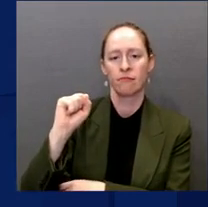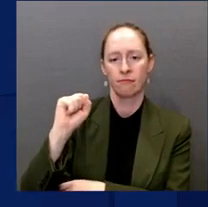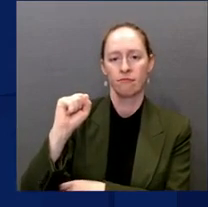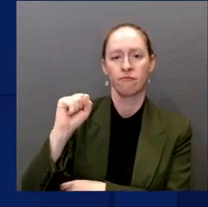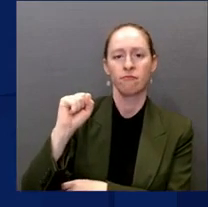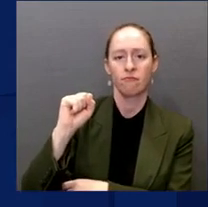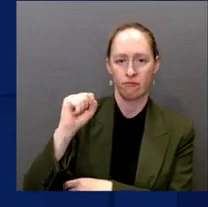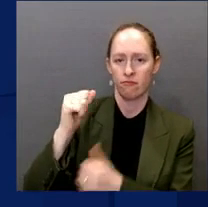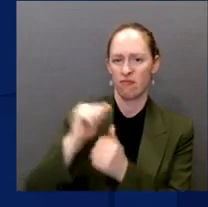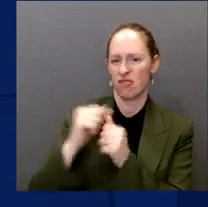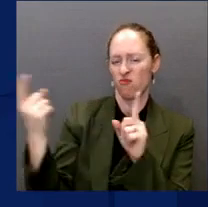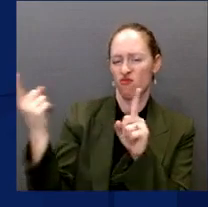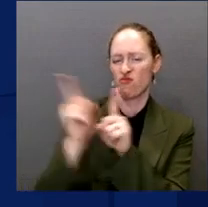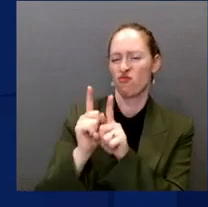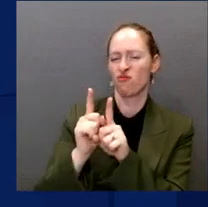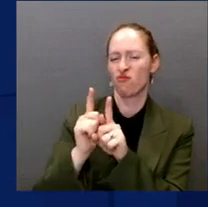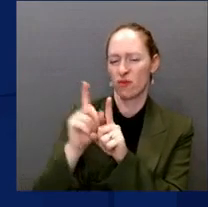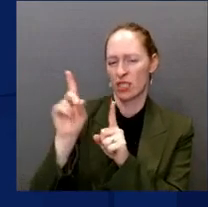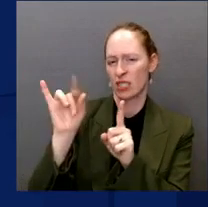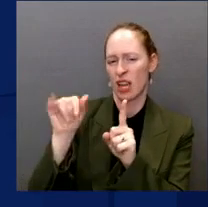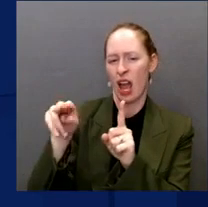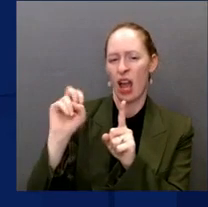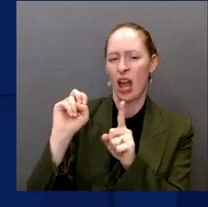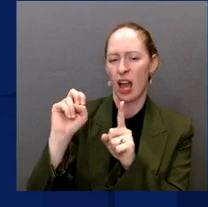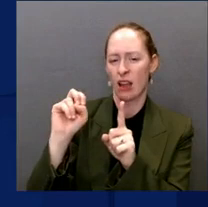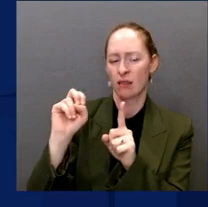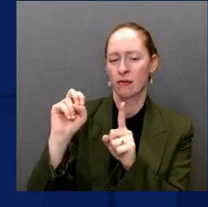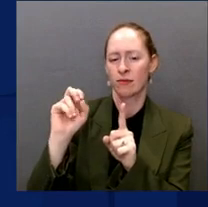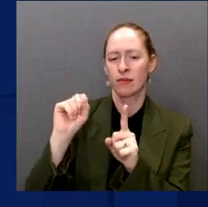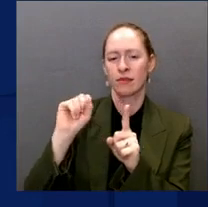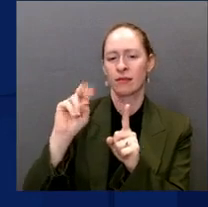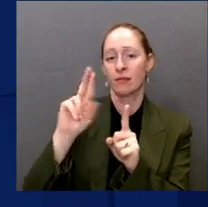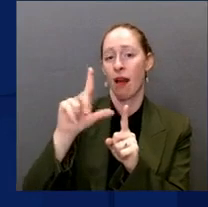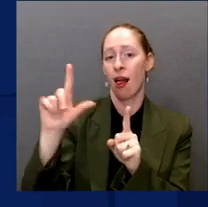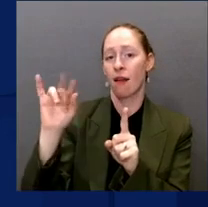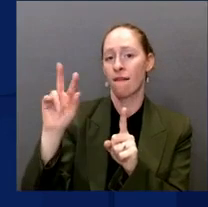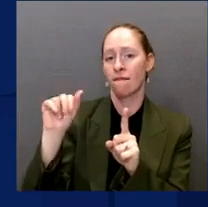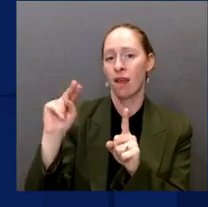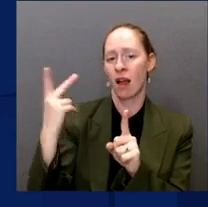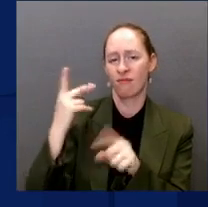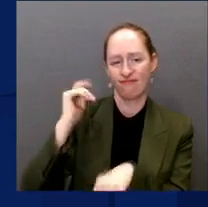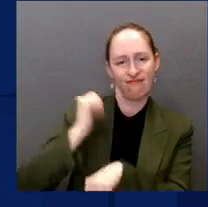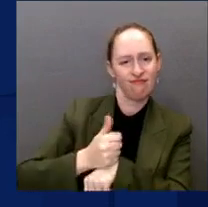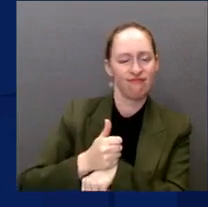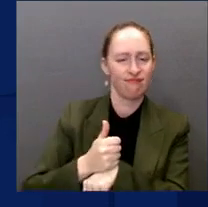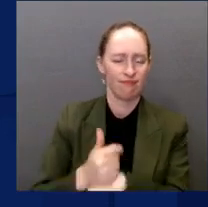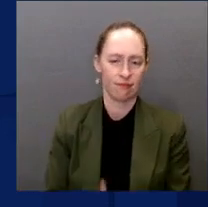Our mission is to create opportunities for people with lived experience to be